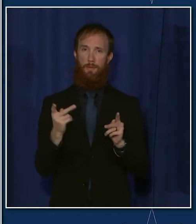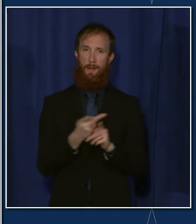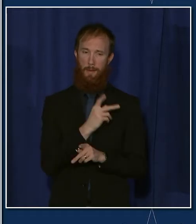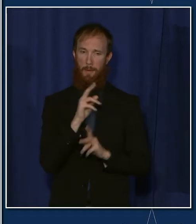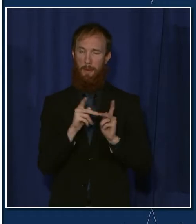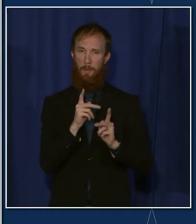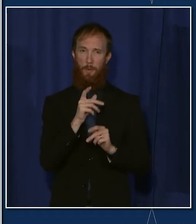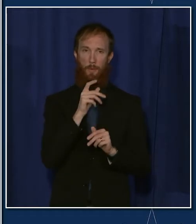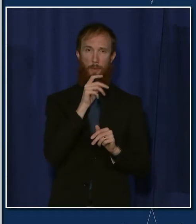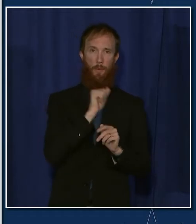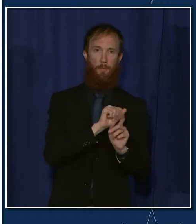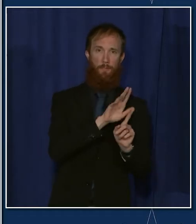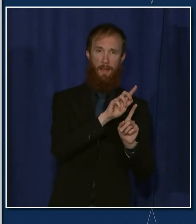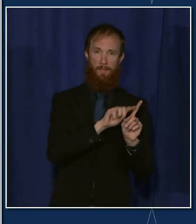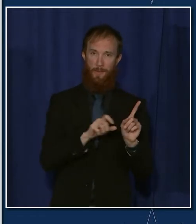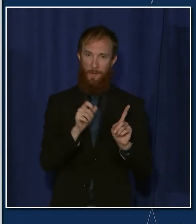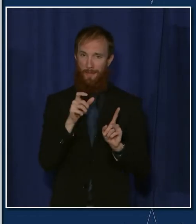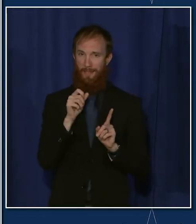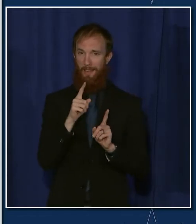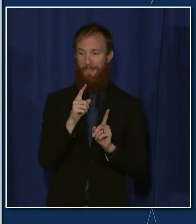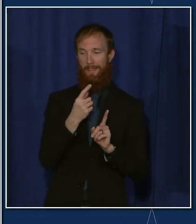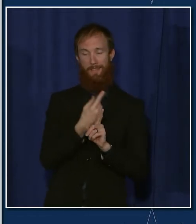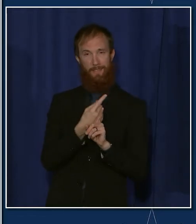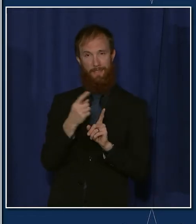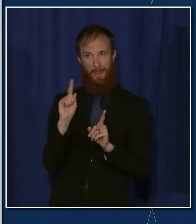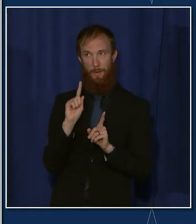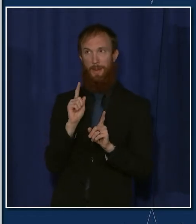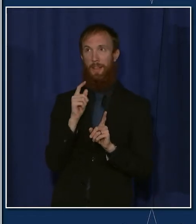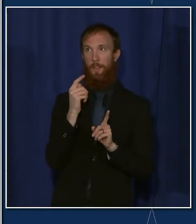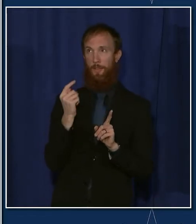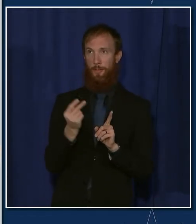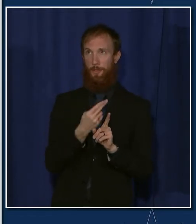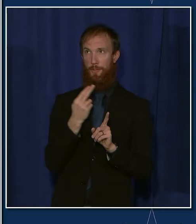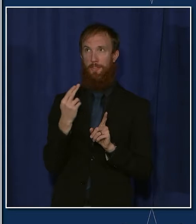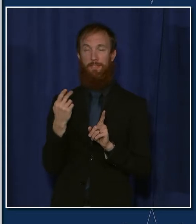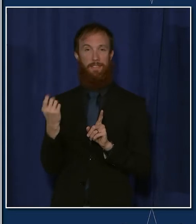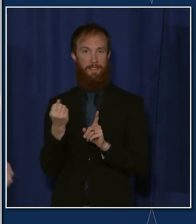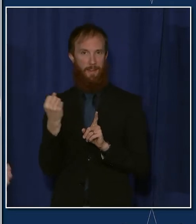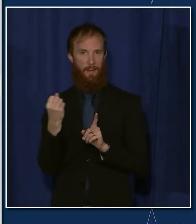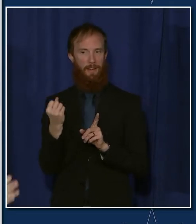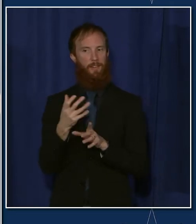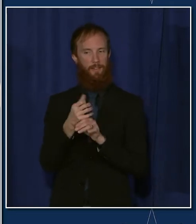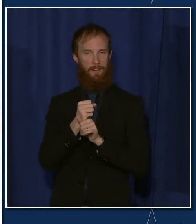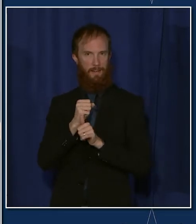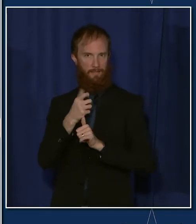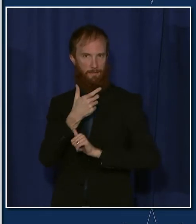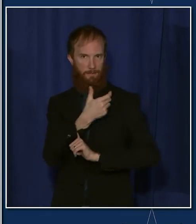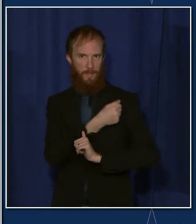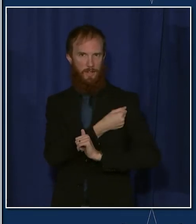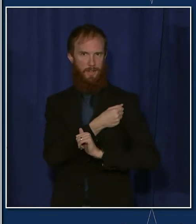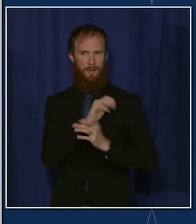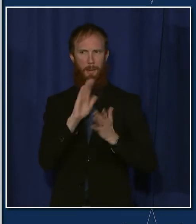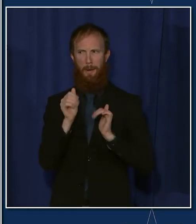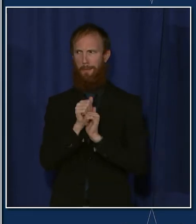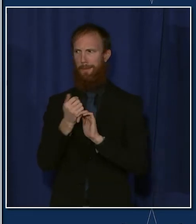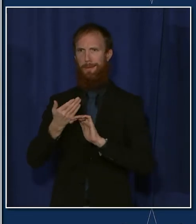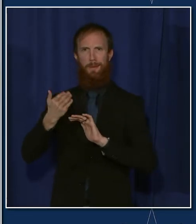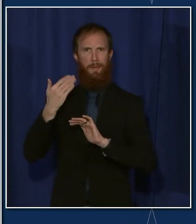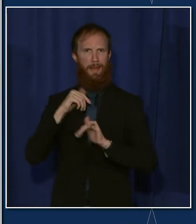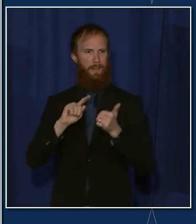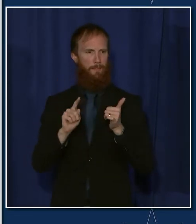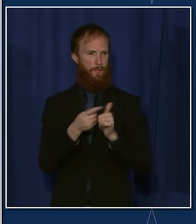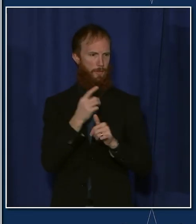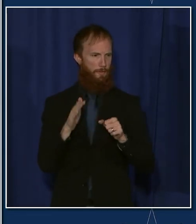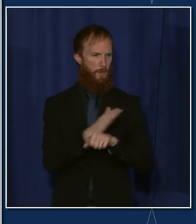were vaccinated just last Thursday to Saturday, as had been done in the whole first 8 days of eligibility